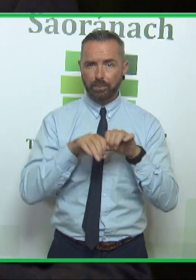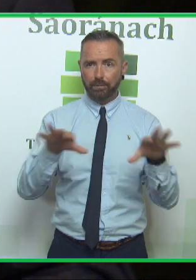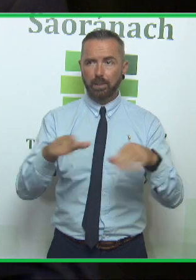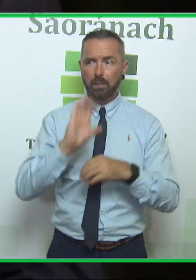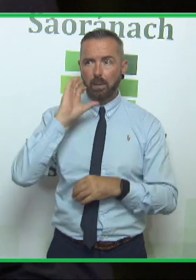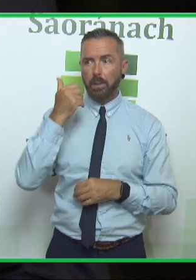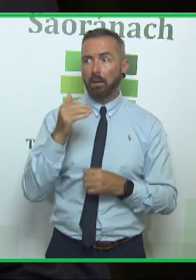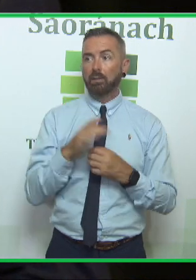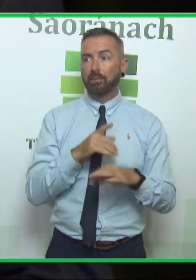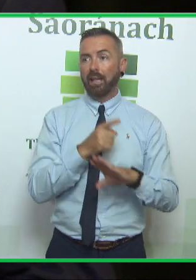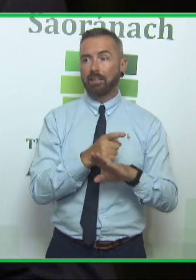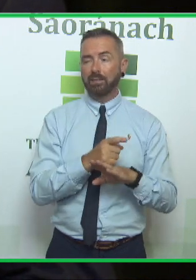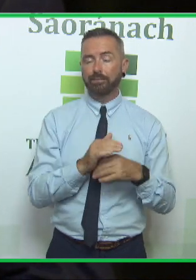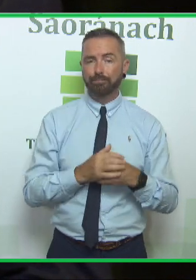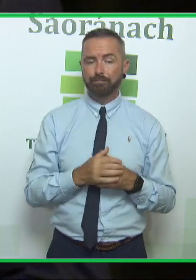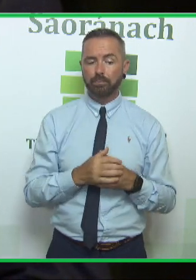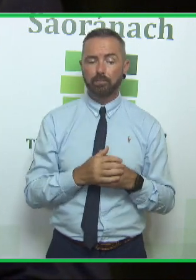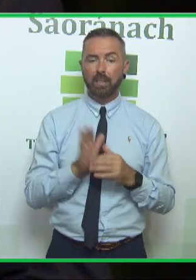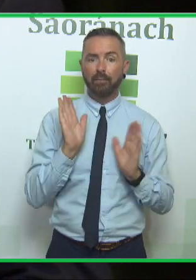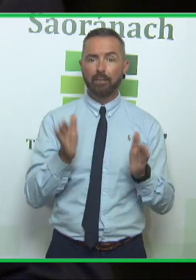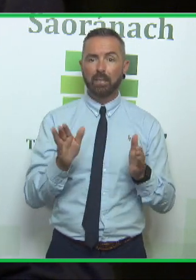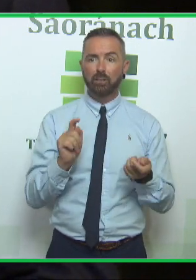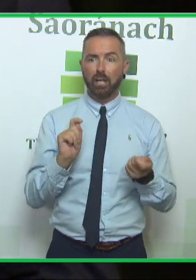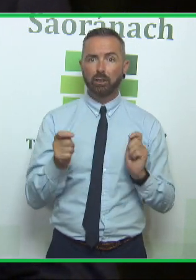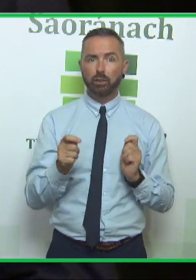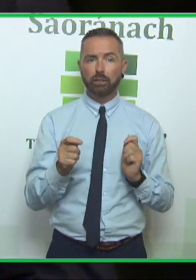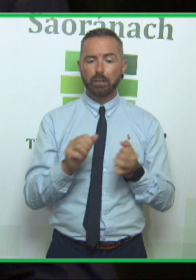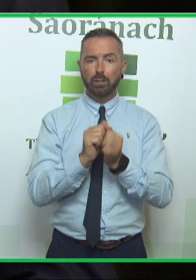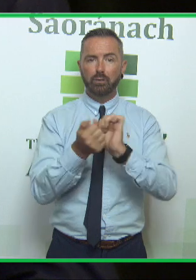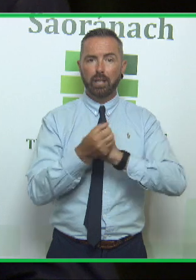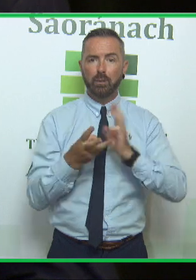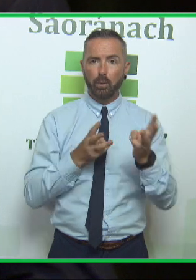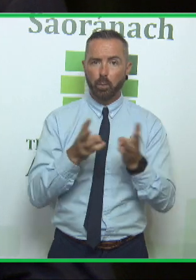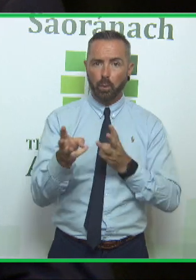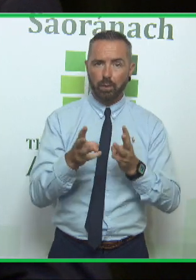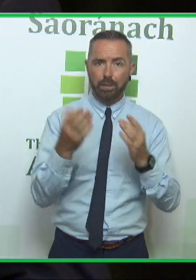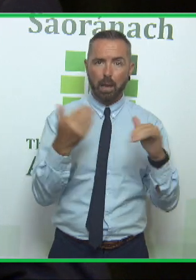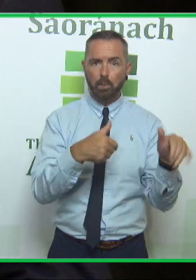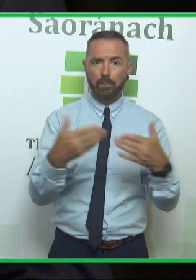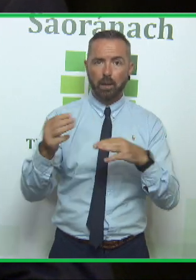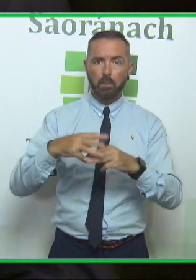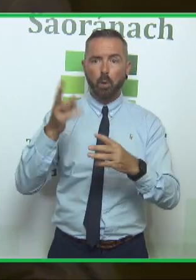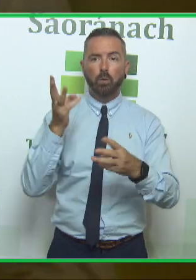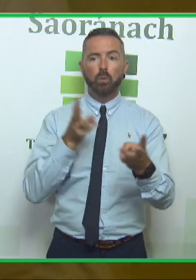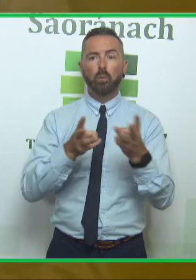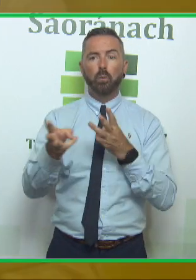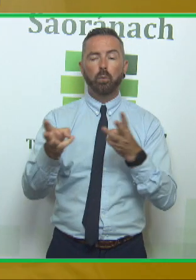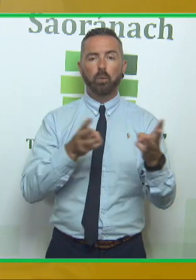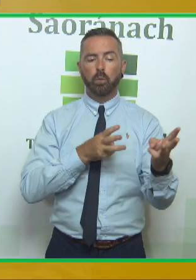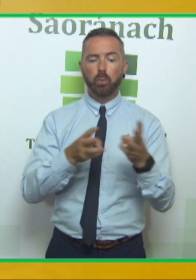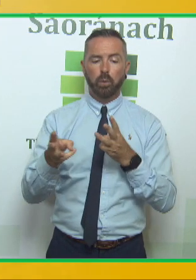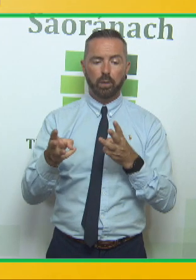because of COVID, and we've readjusted and adapted our work, and we deliver most of our work now. We